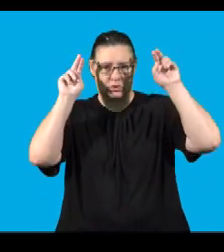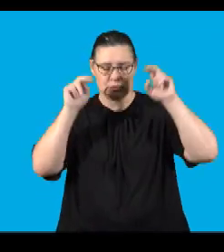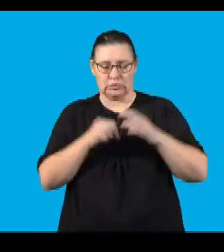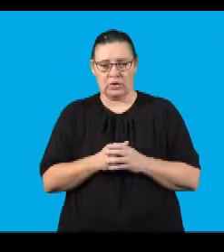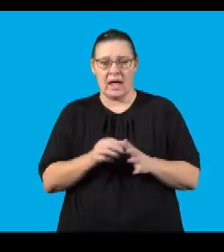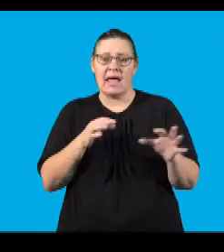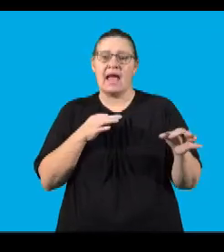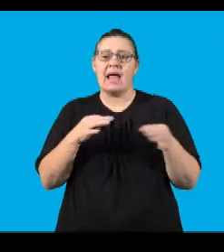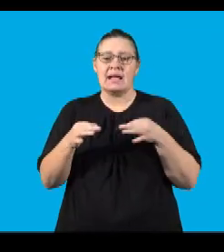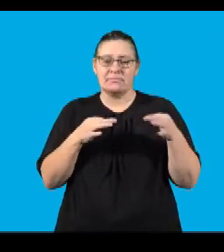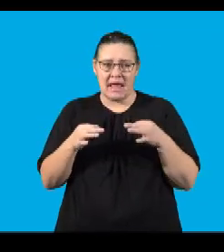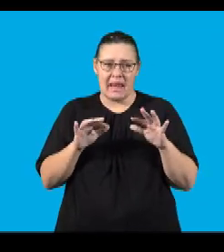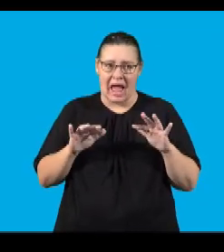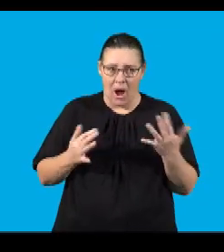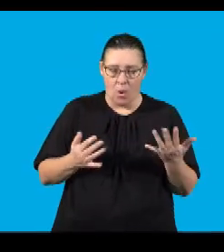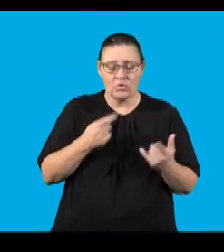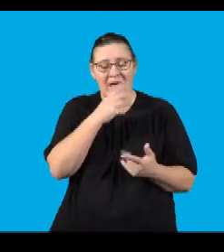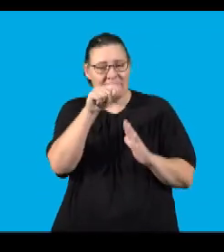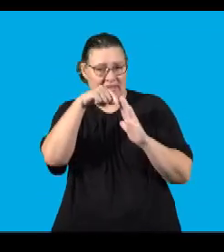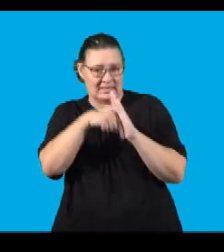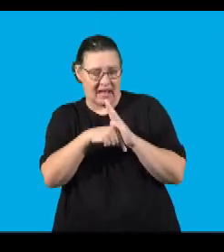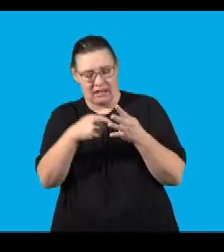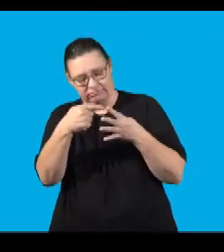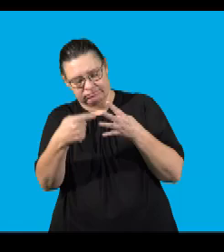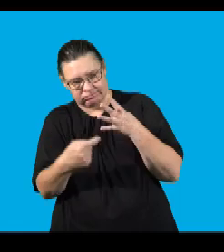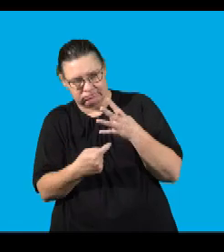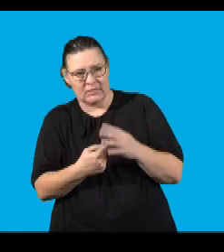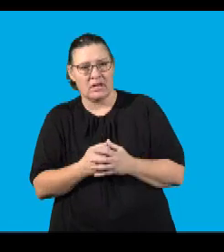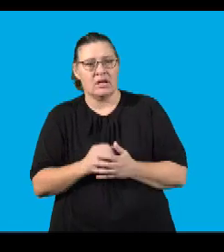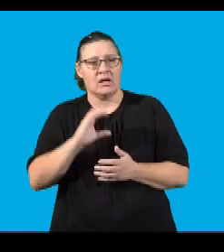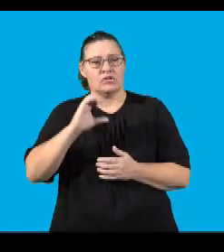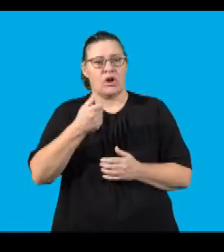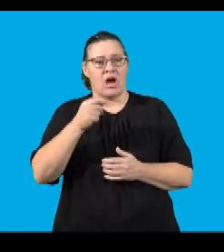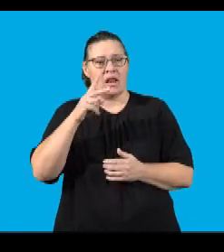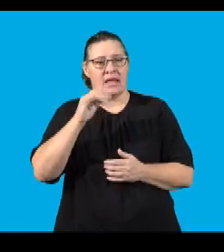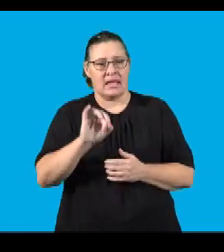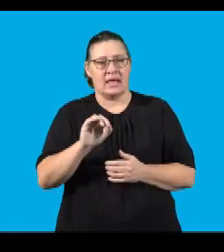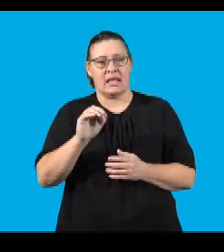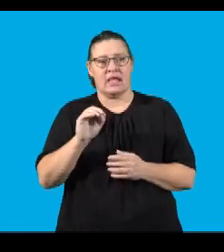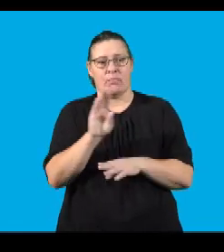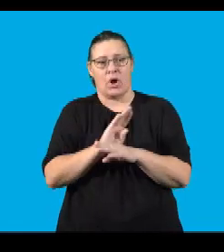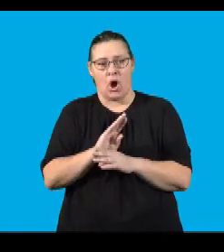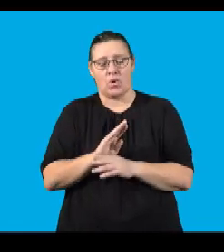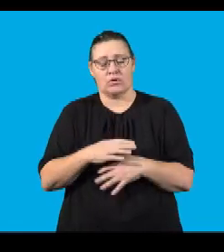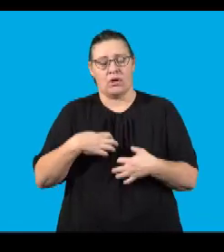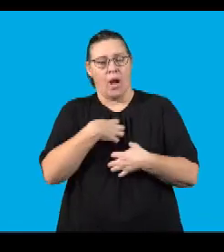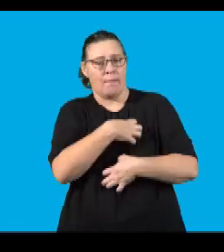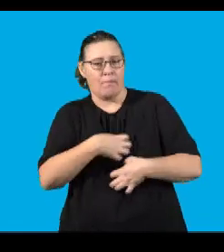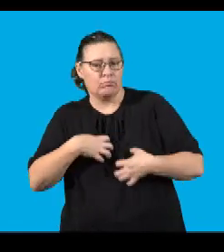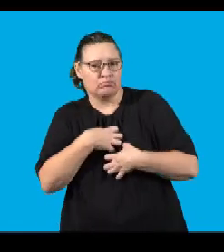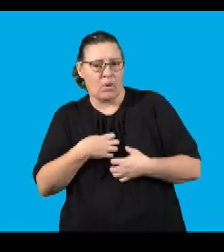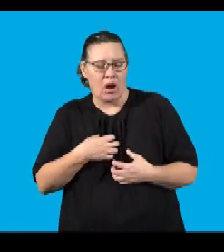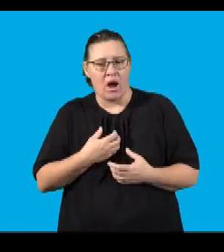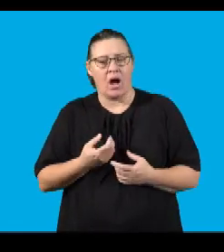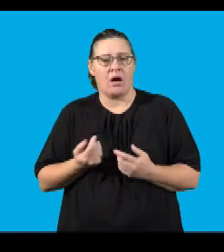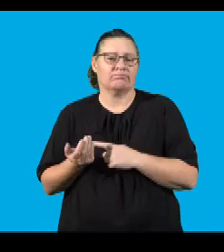cartoon. Explain how, so you have to give detail, Charlie Brown's mood is conveyed. Now mood is a